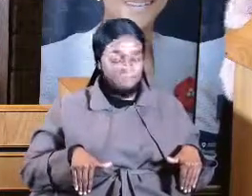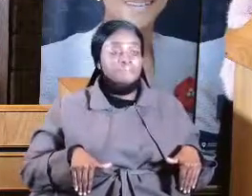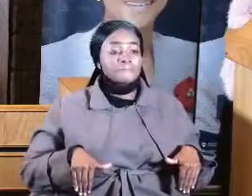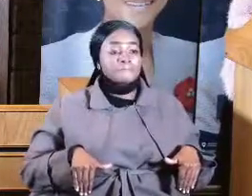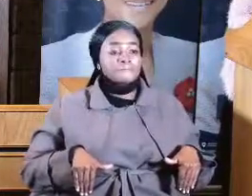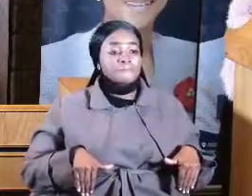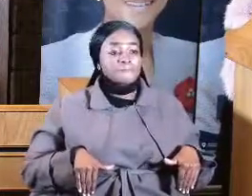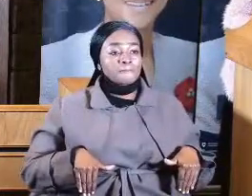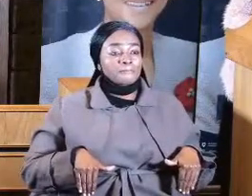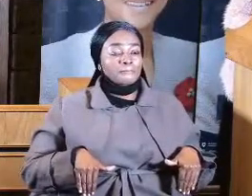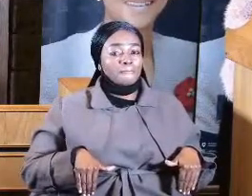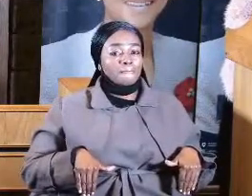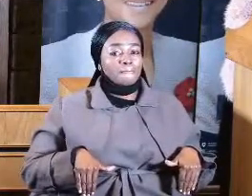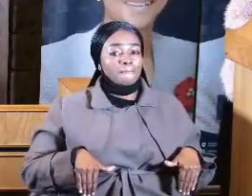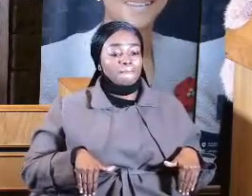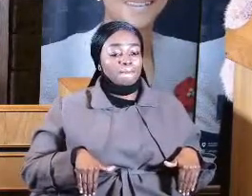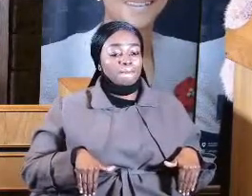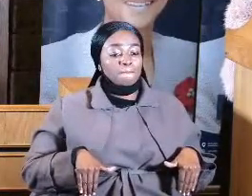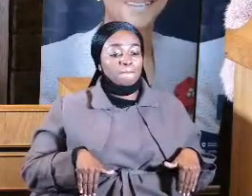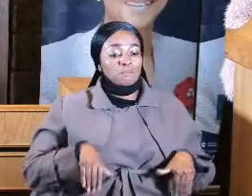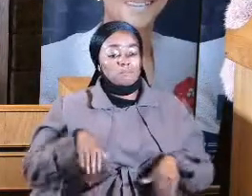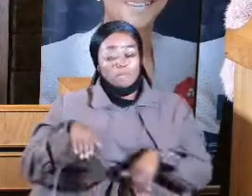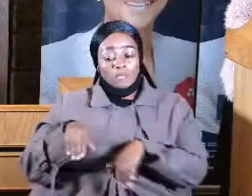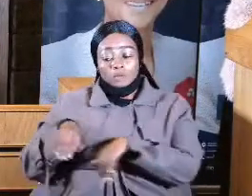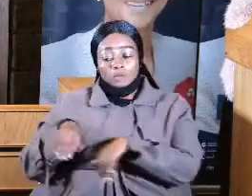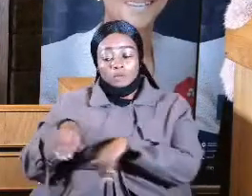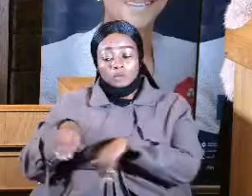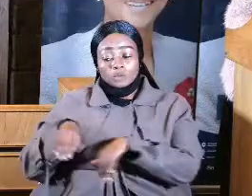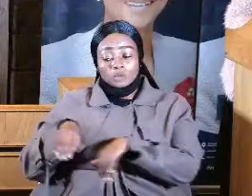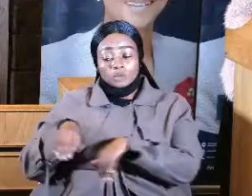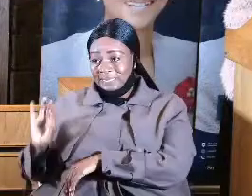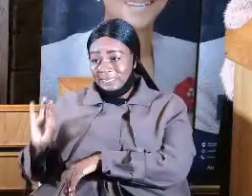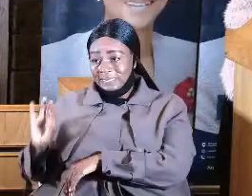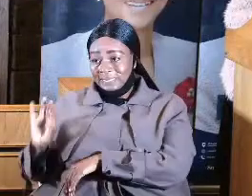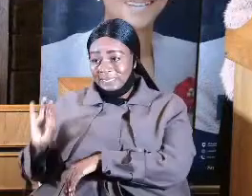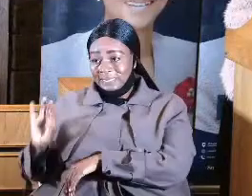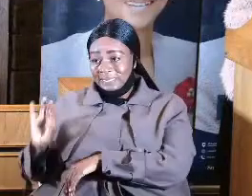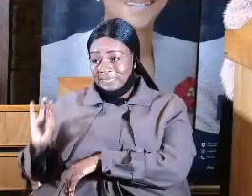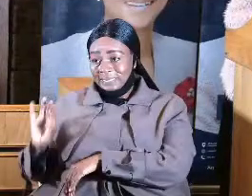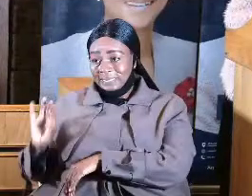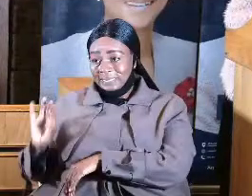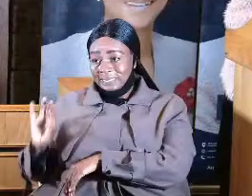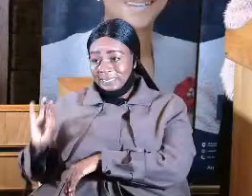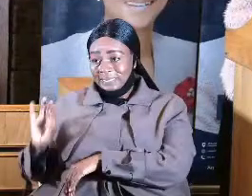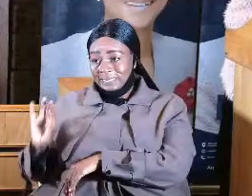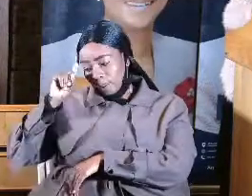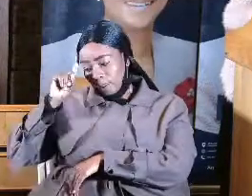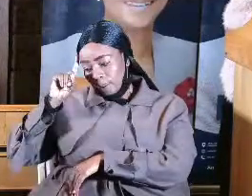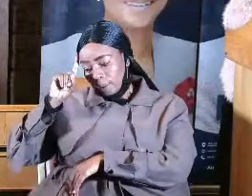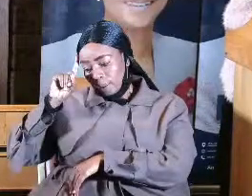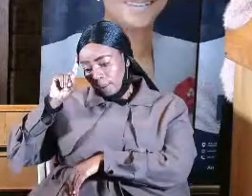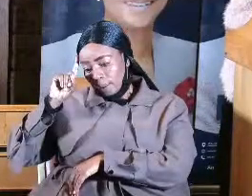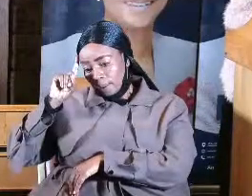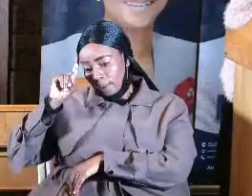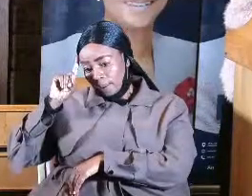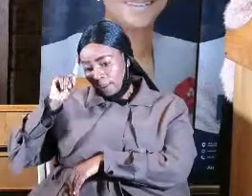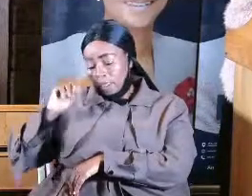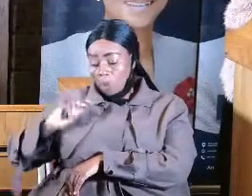So one wonders, out of that 4%, what percentage of farms are owned by black